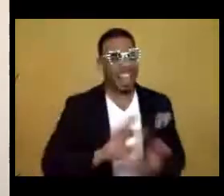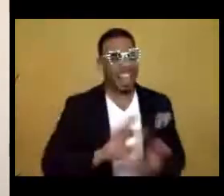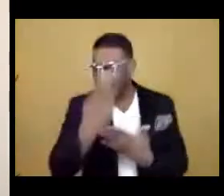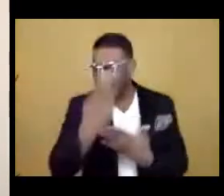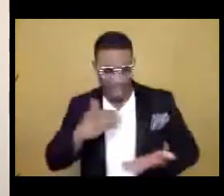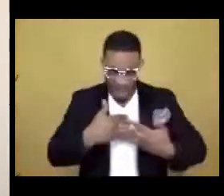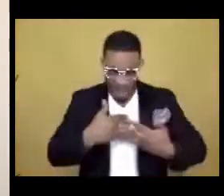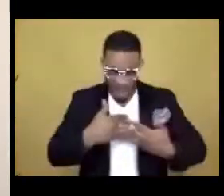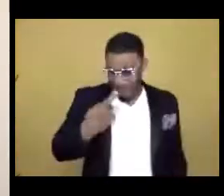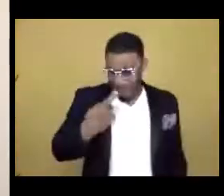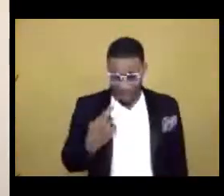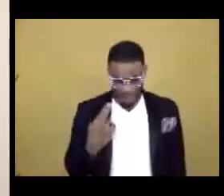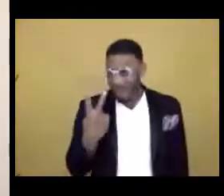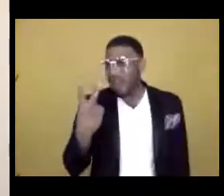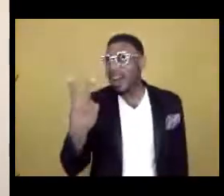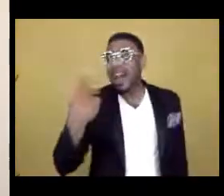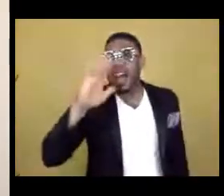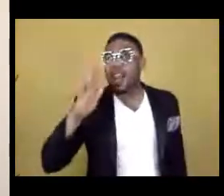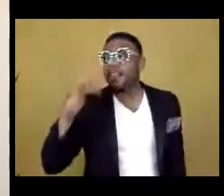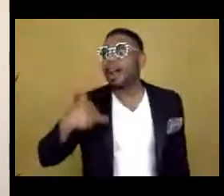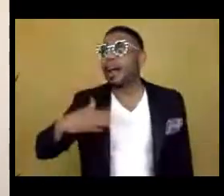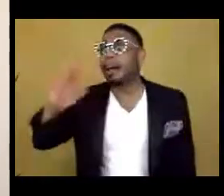a friend I never